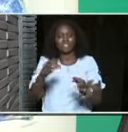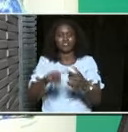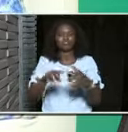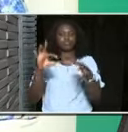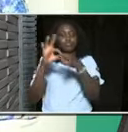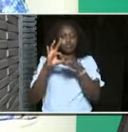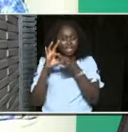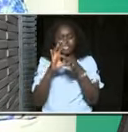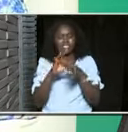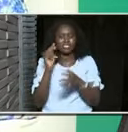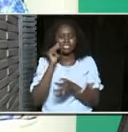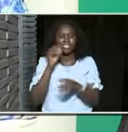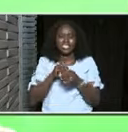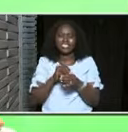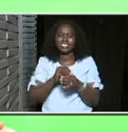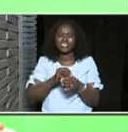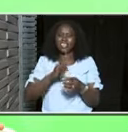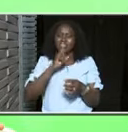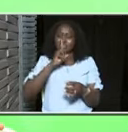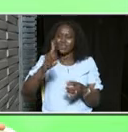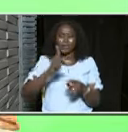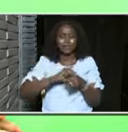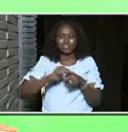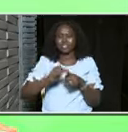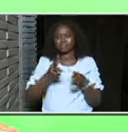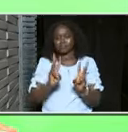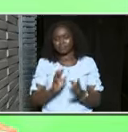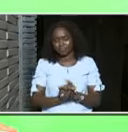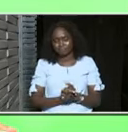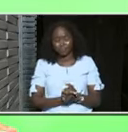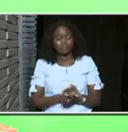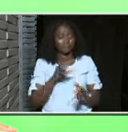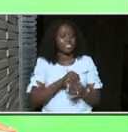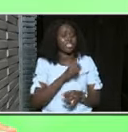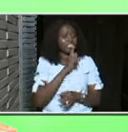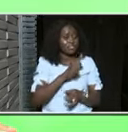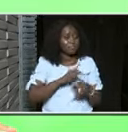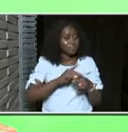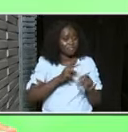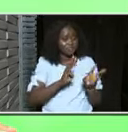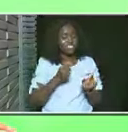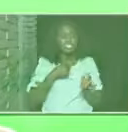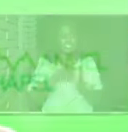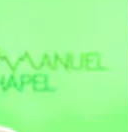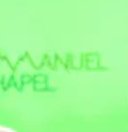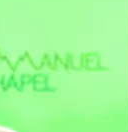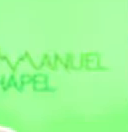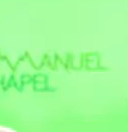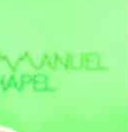practical terms? In real practical terms, it's all about leadership. Where you find what